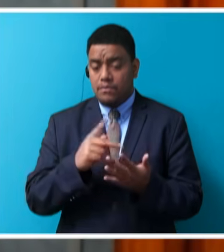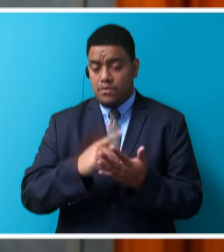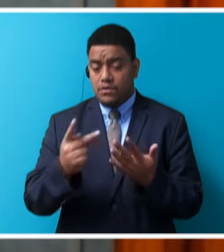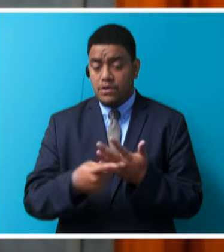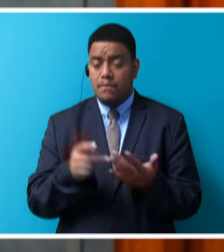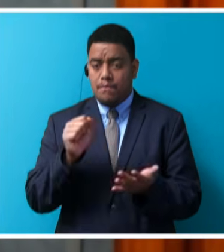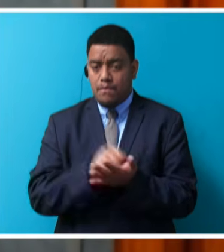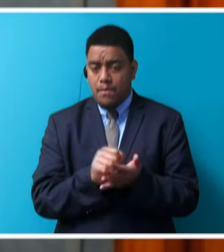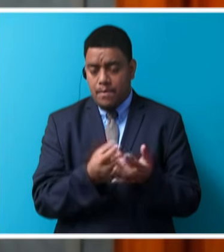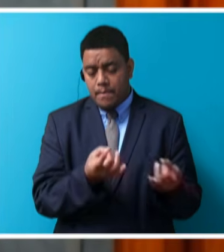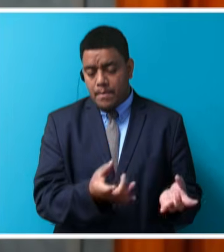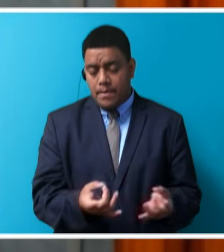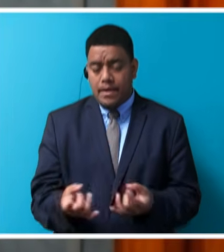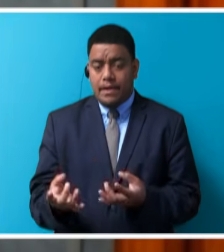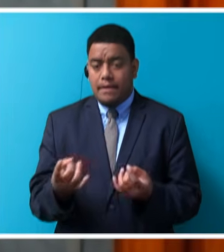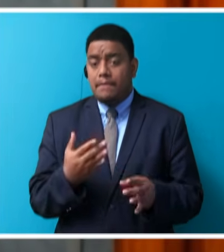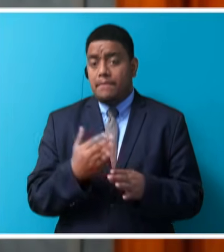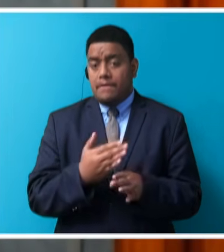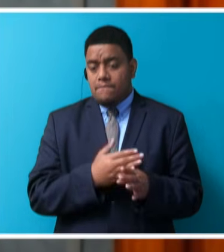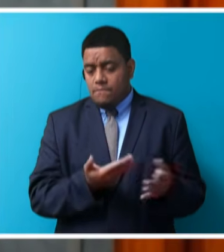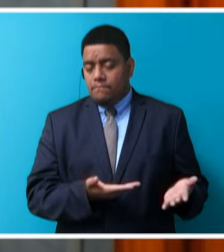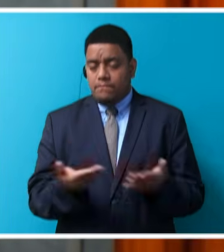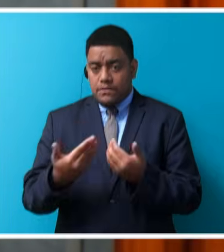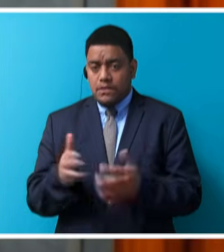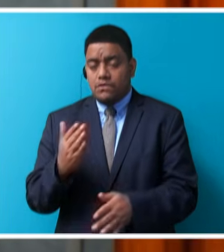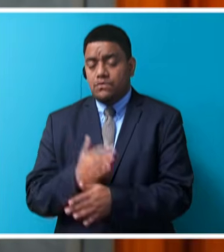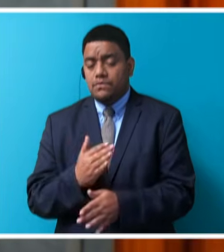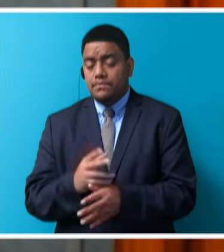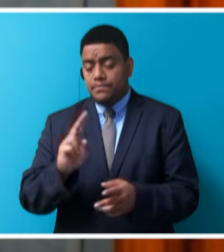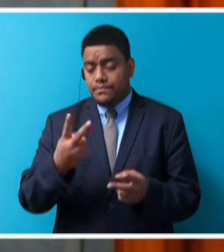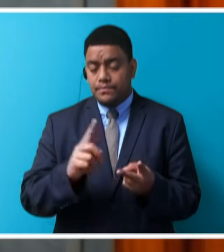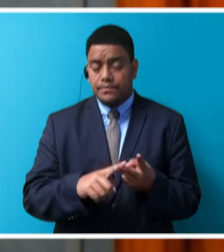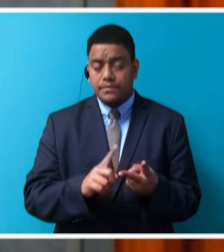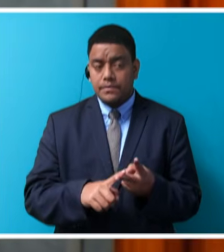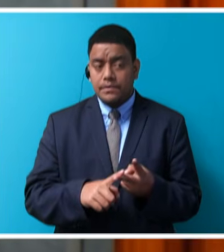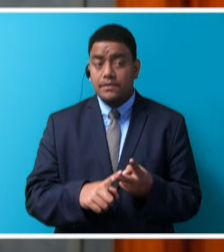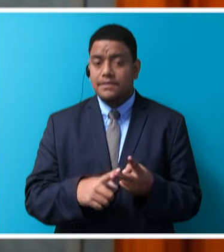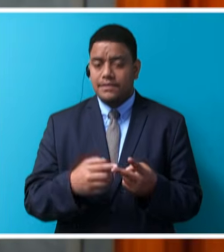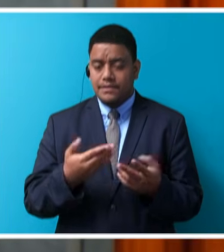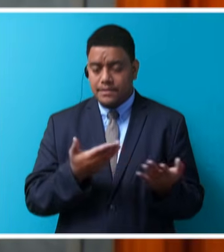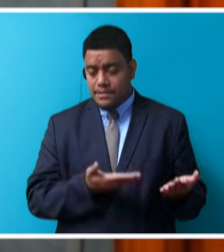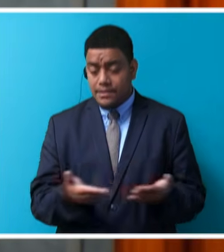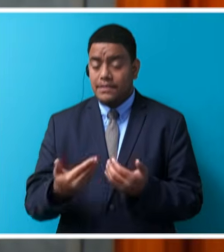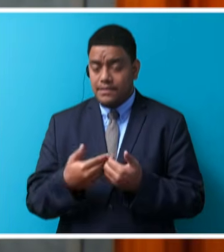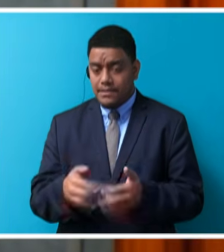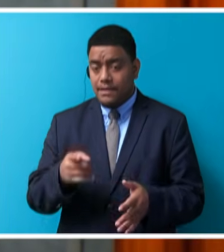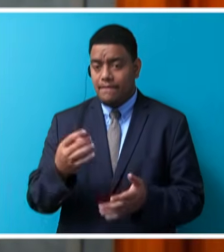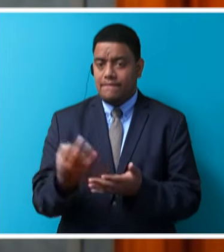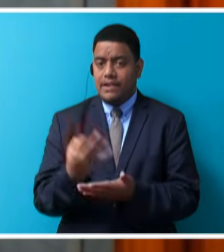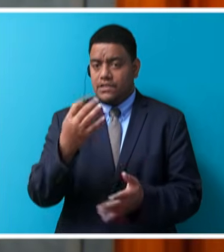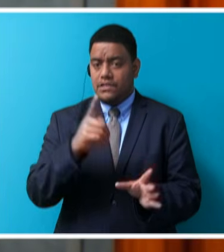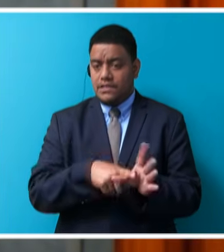properly prepared before implementation. Second, commencing procurement early in the financial